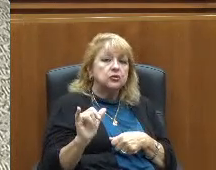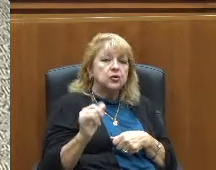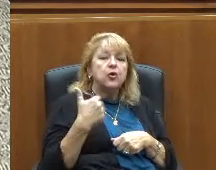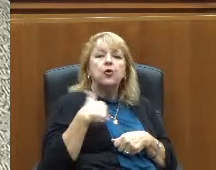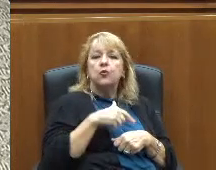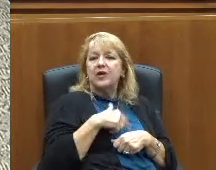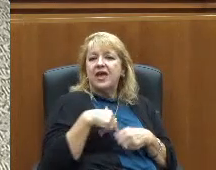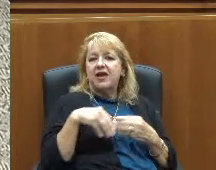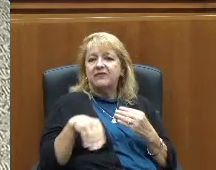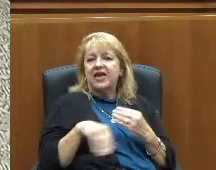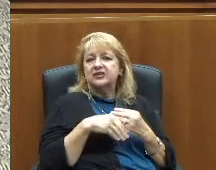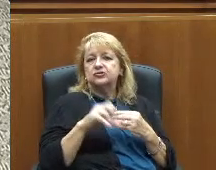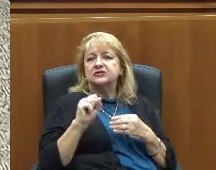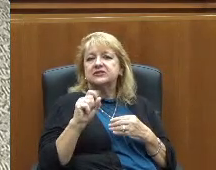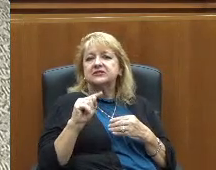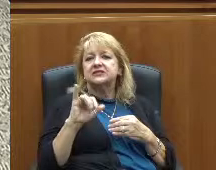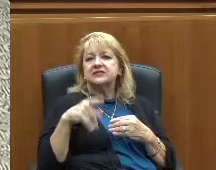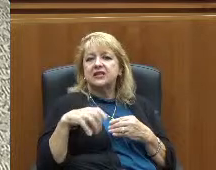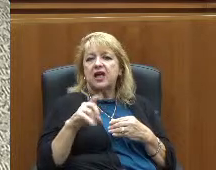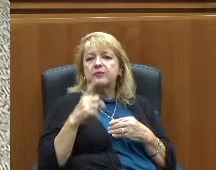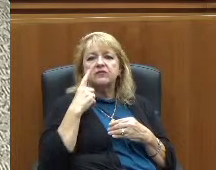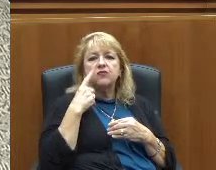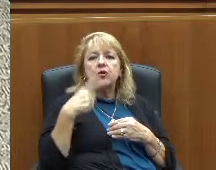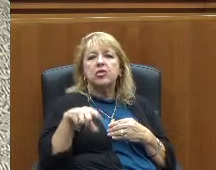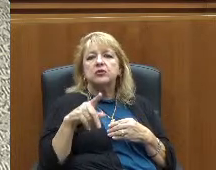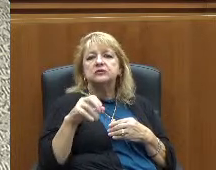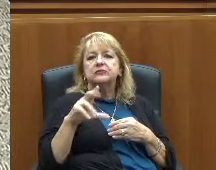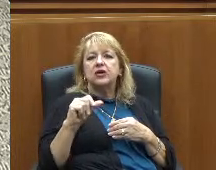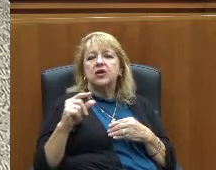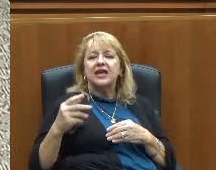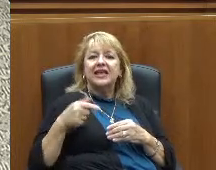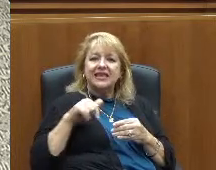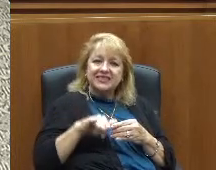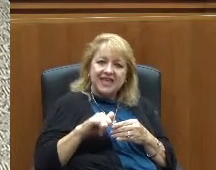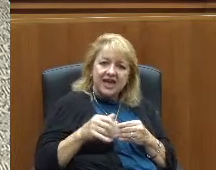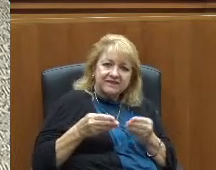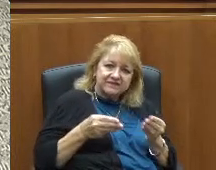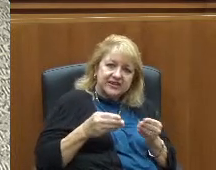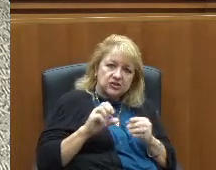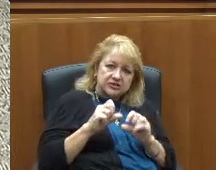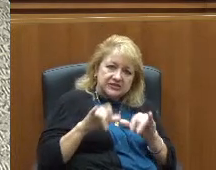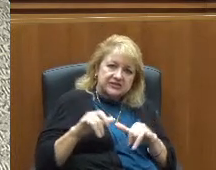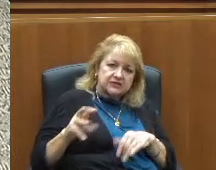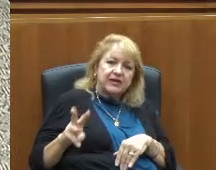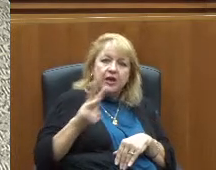have a stipend for them if they are interested in working in this feeder system.